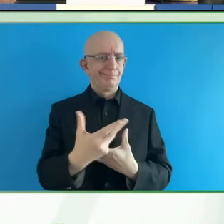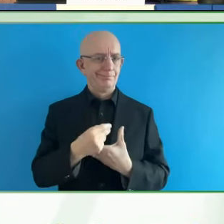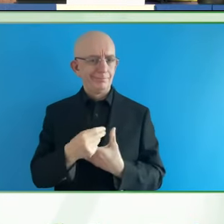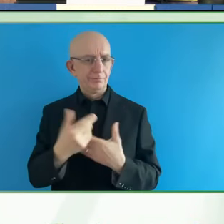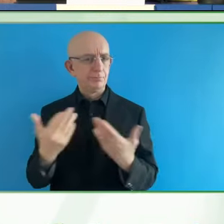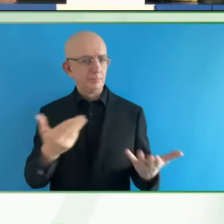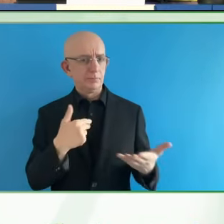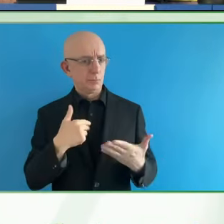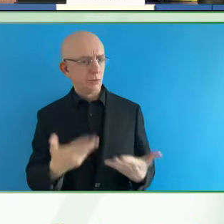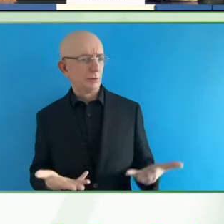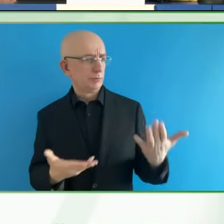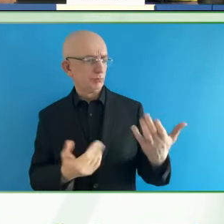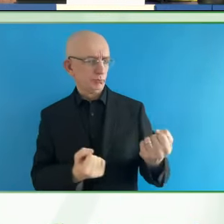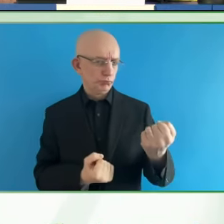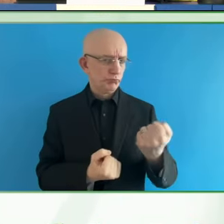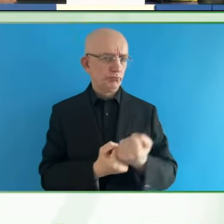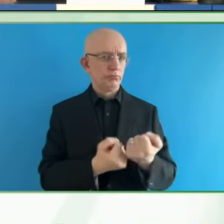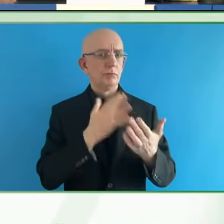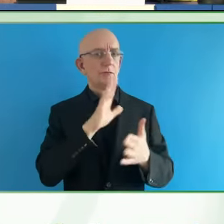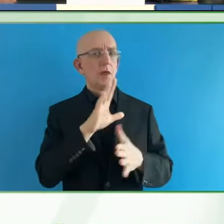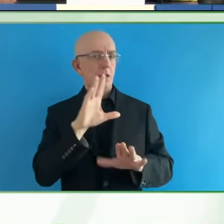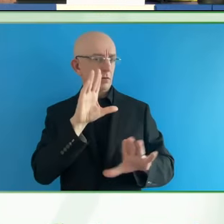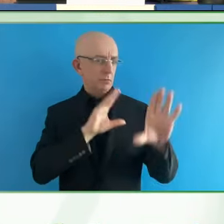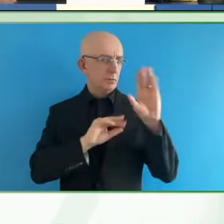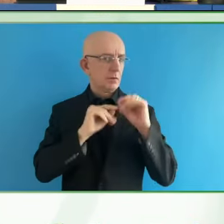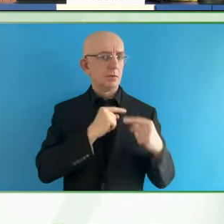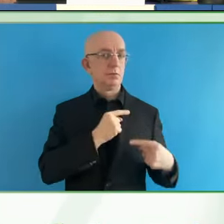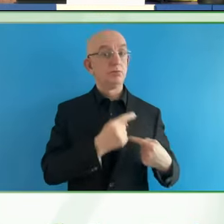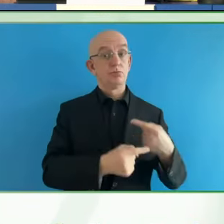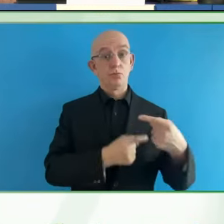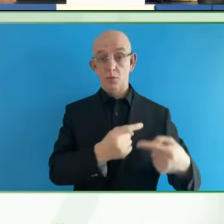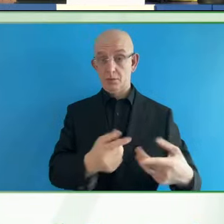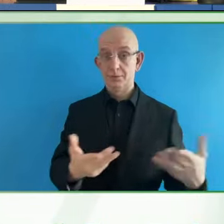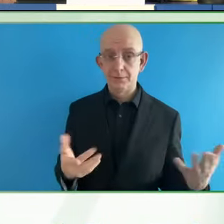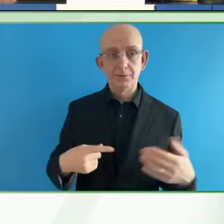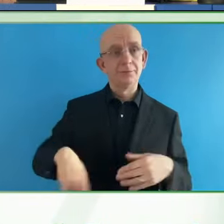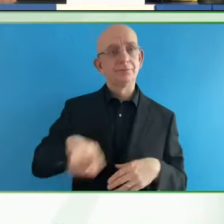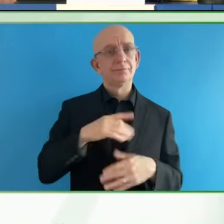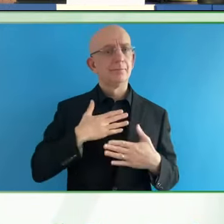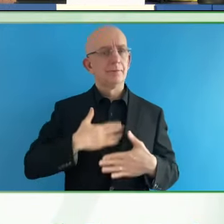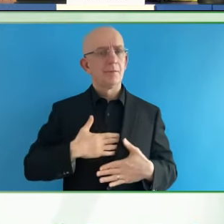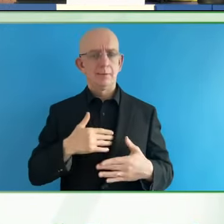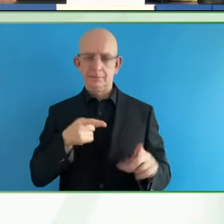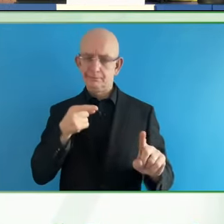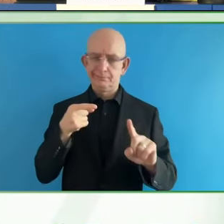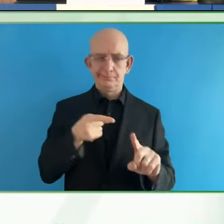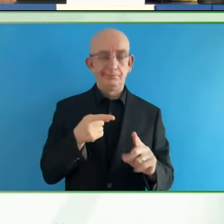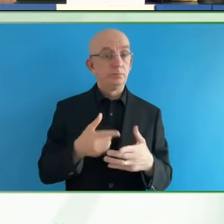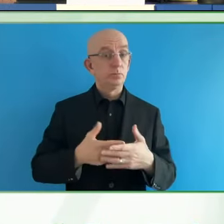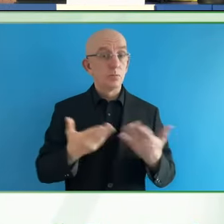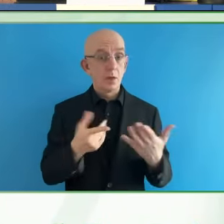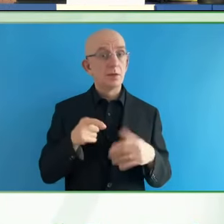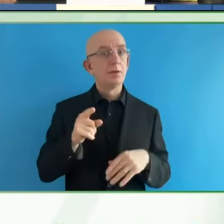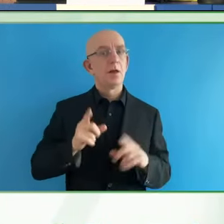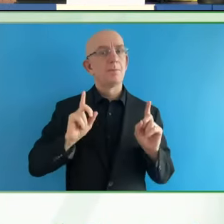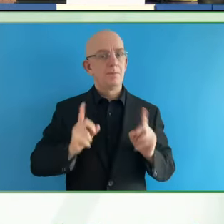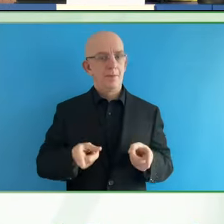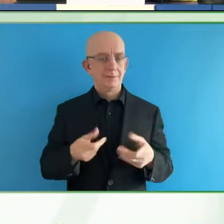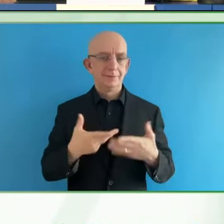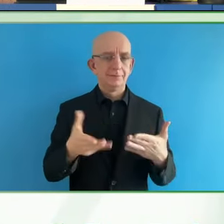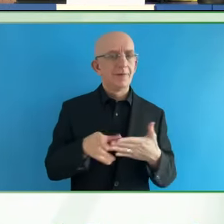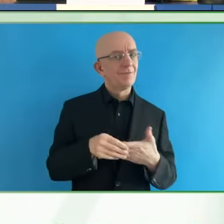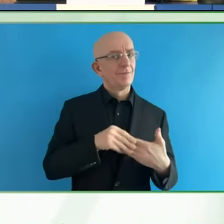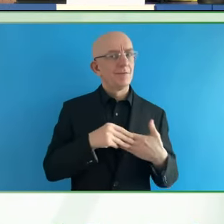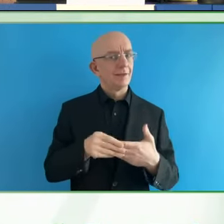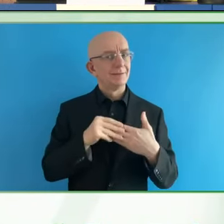and support all learners. Again, also partnerships, and that's what I meant before when I said we work together with all the countries. We enforce also